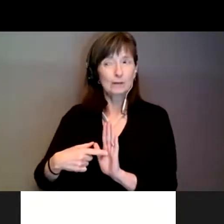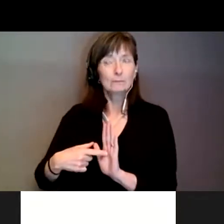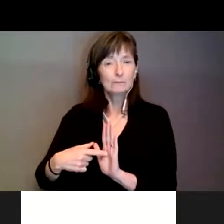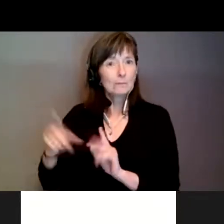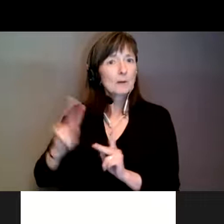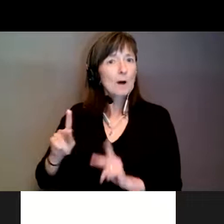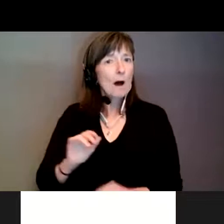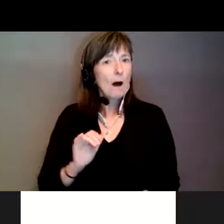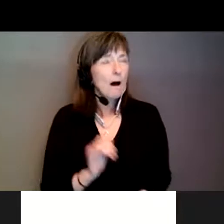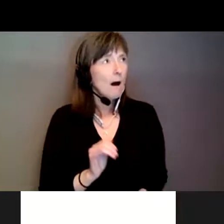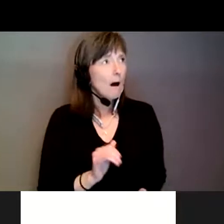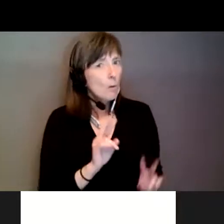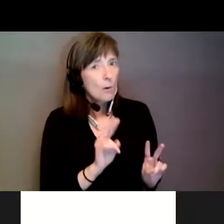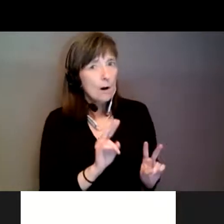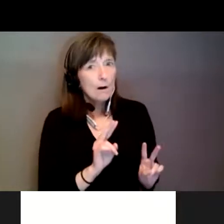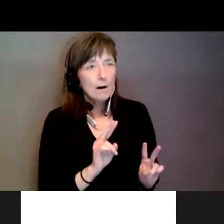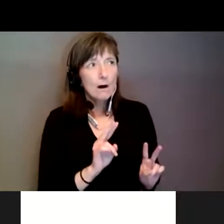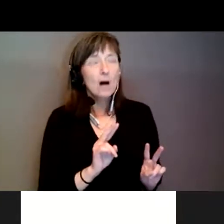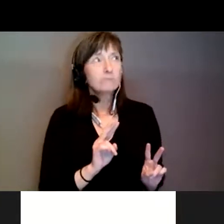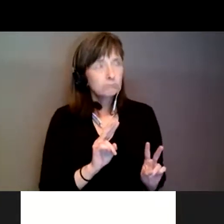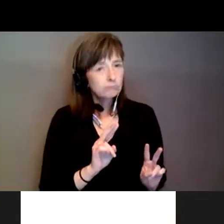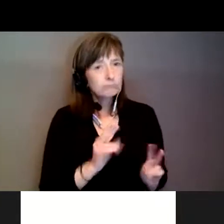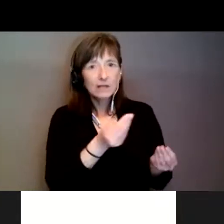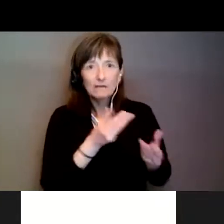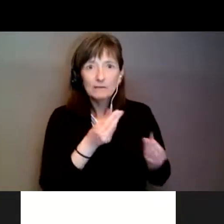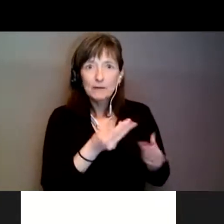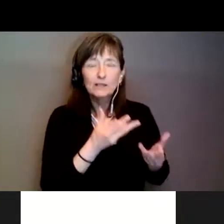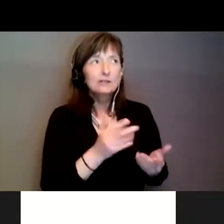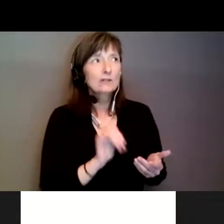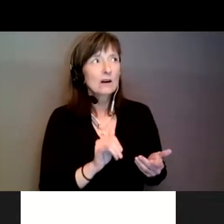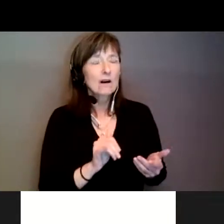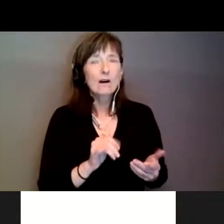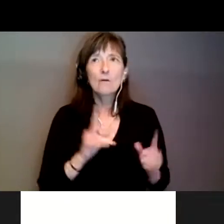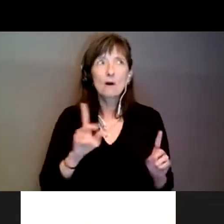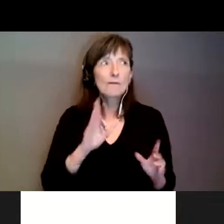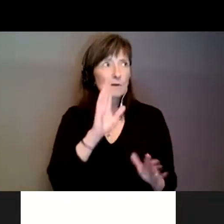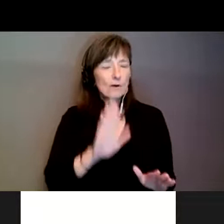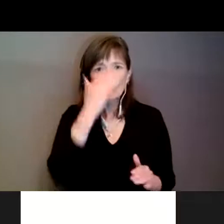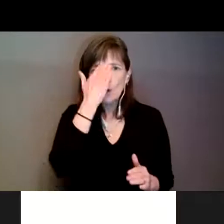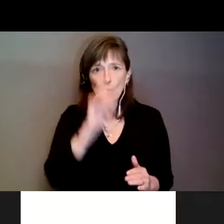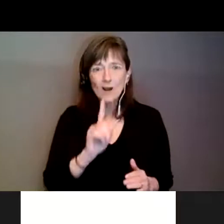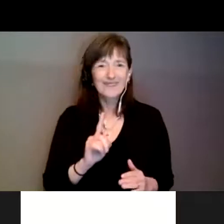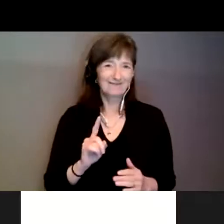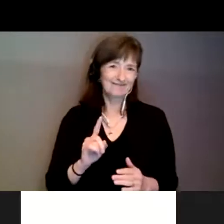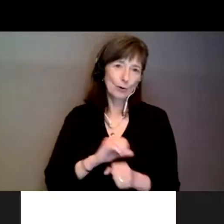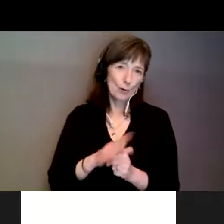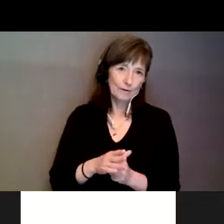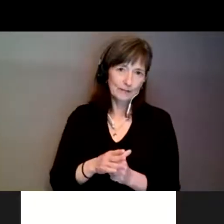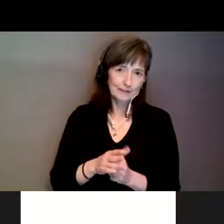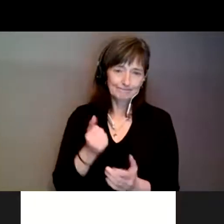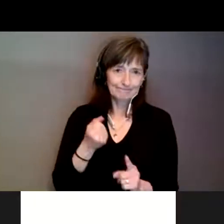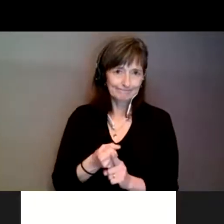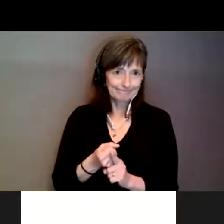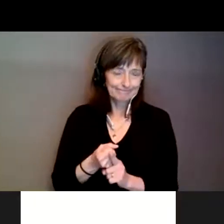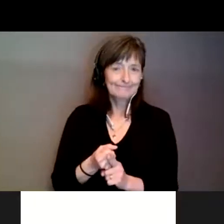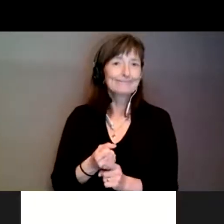were accessing resources. And then we stopped touring. But what happened once COVID hit